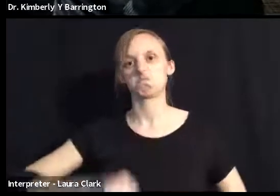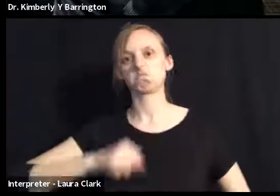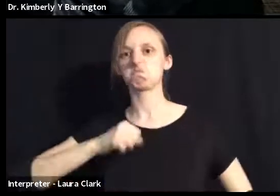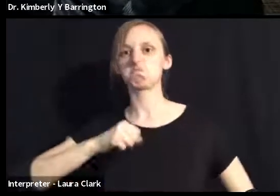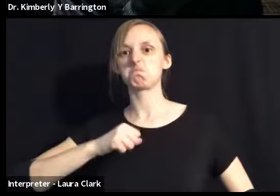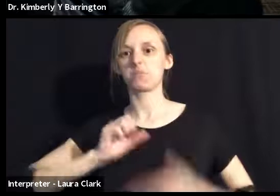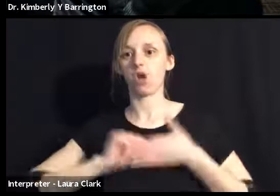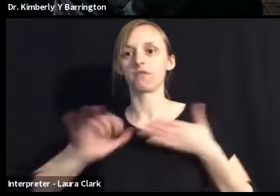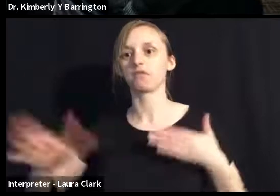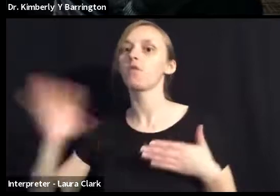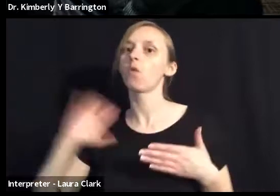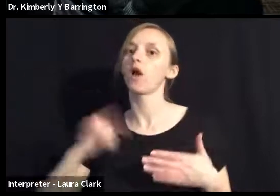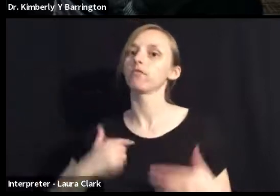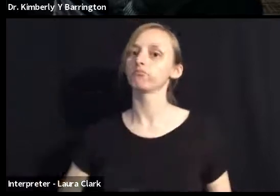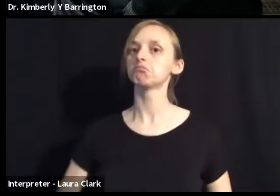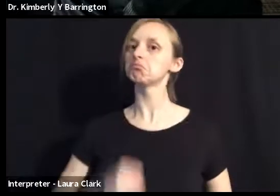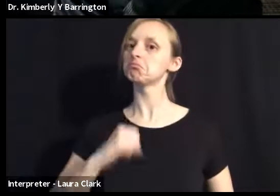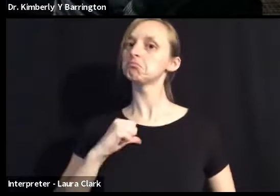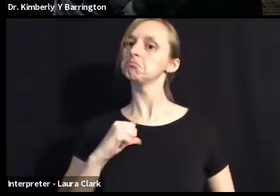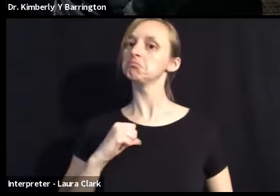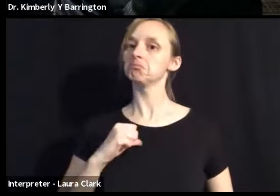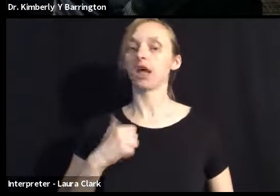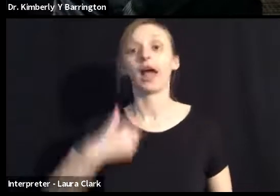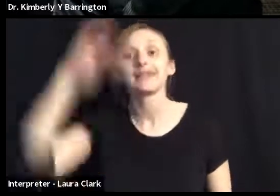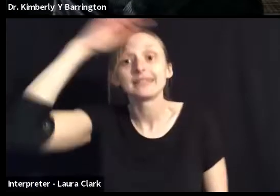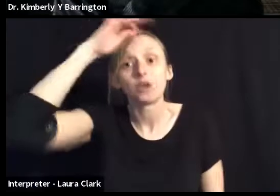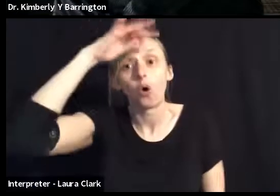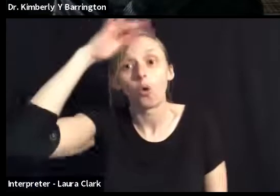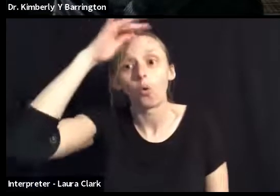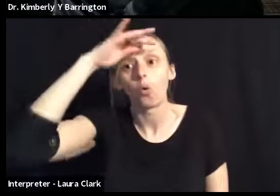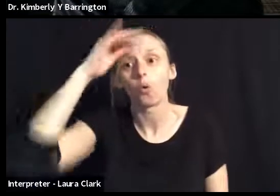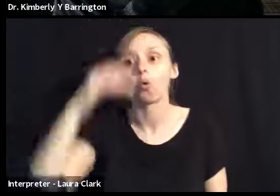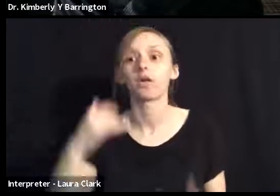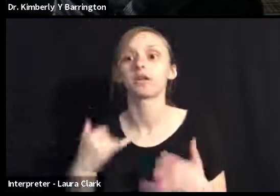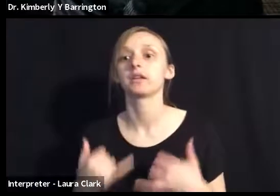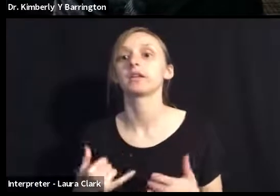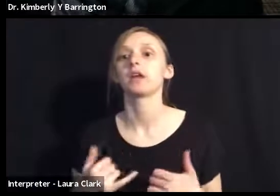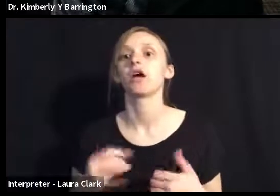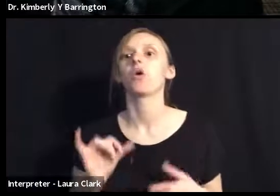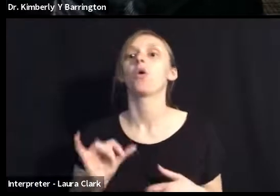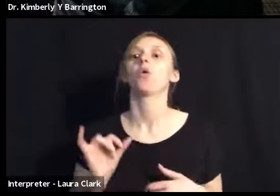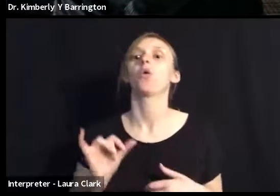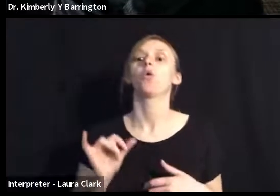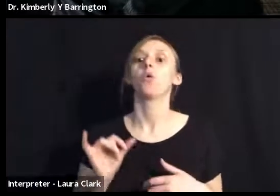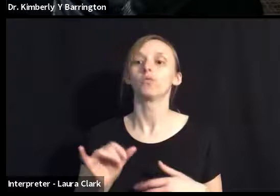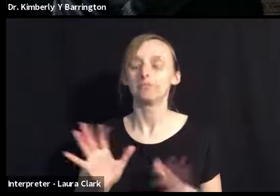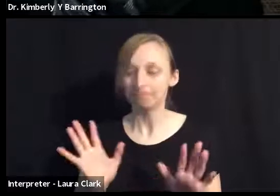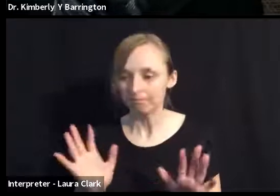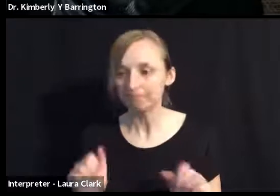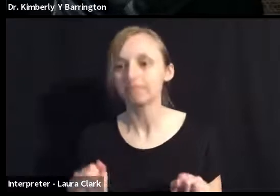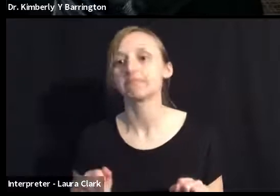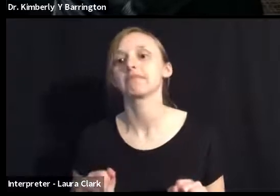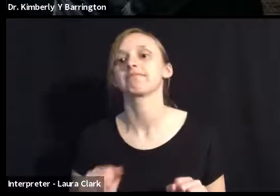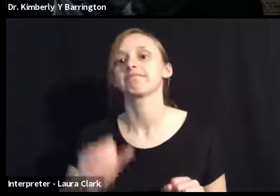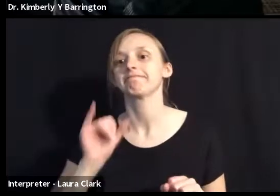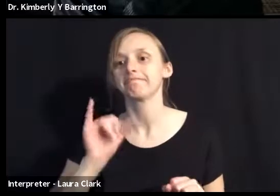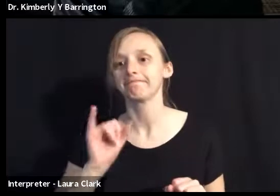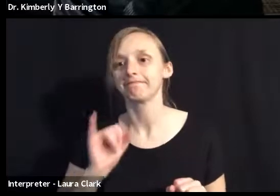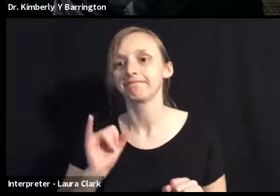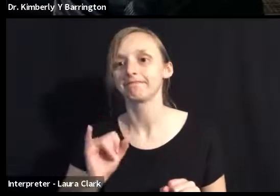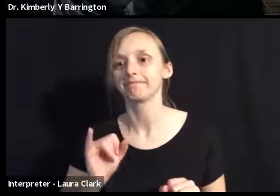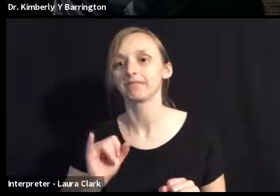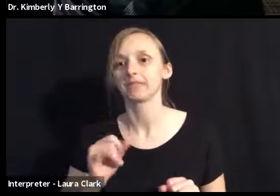prideful and did not know it. Now, I've been through deliverance for pride. I guess it was, you know, in that moment, I was delivered.